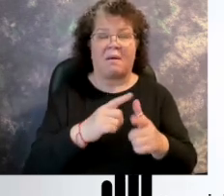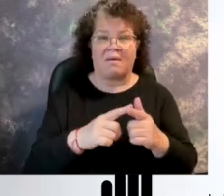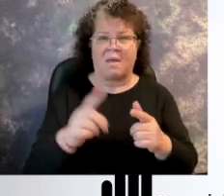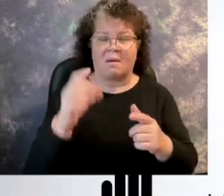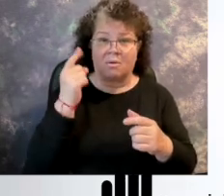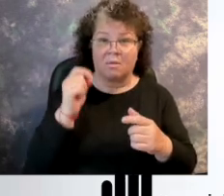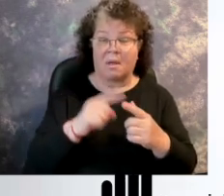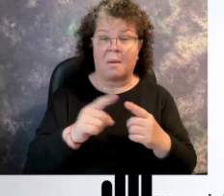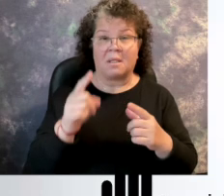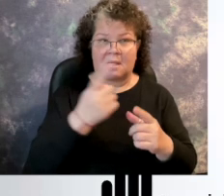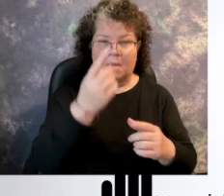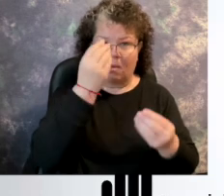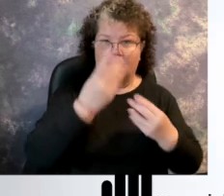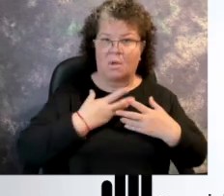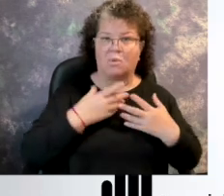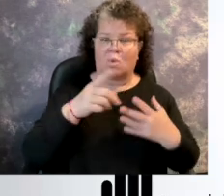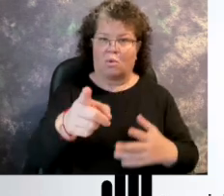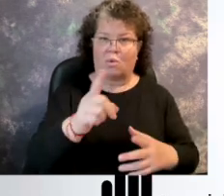real time.